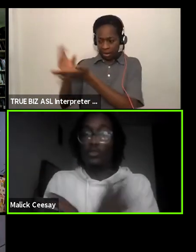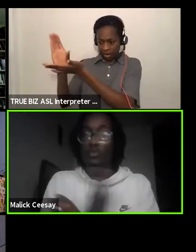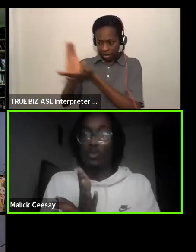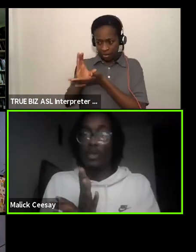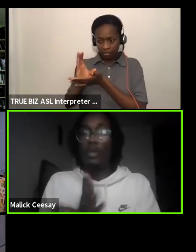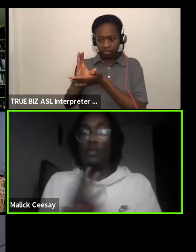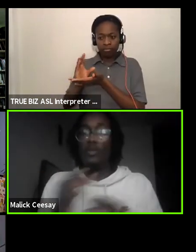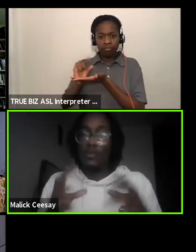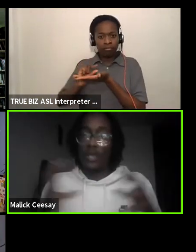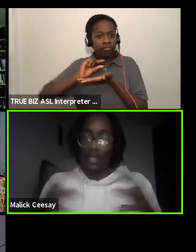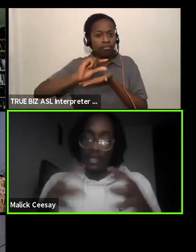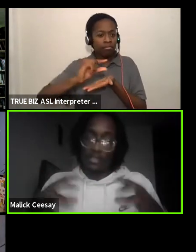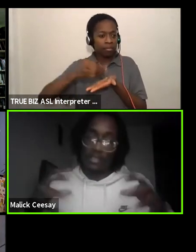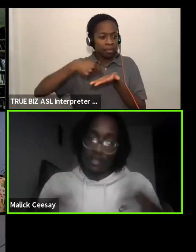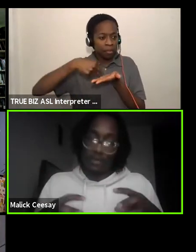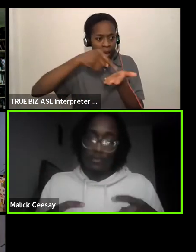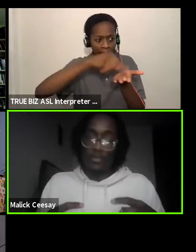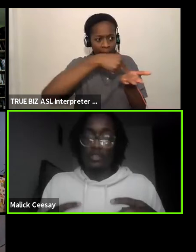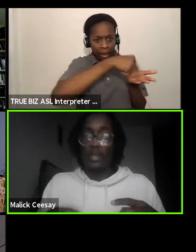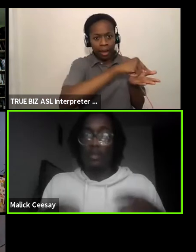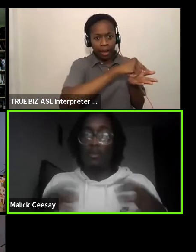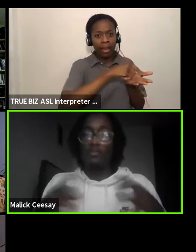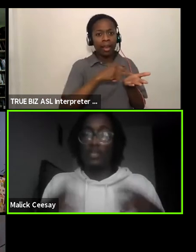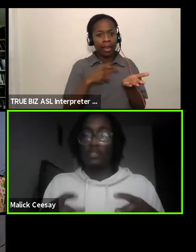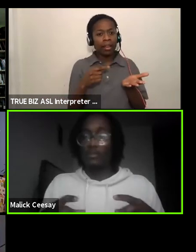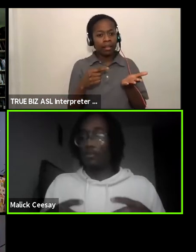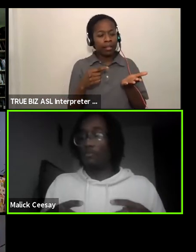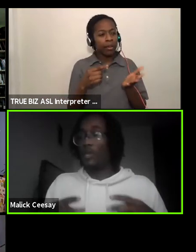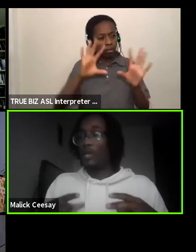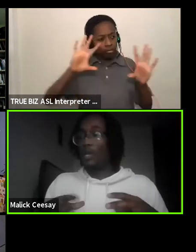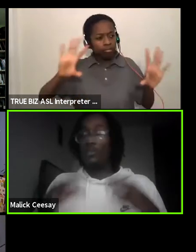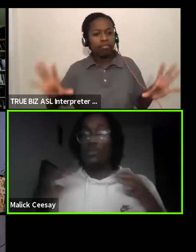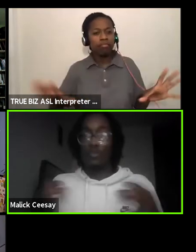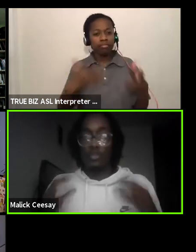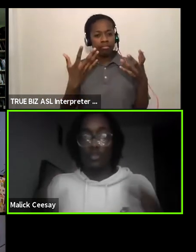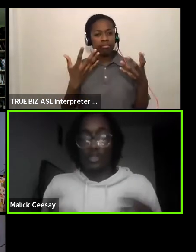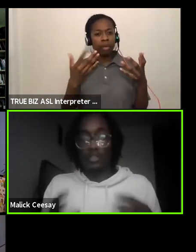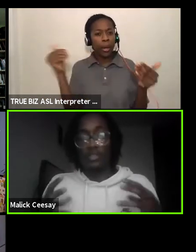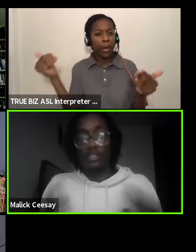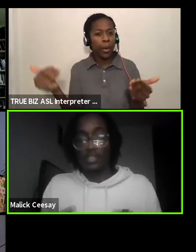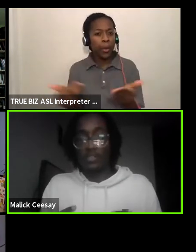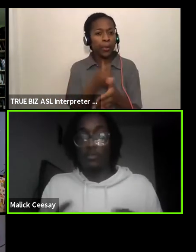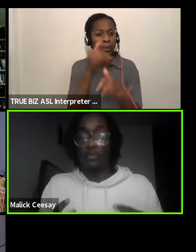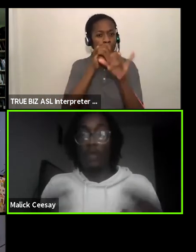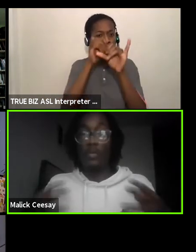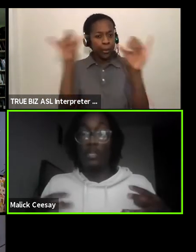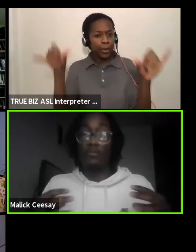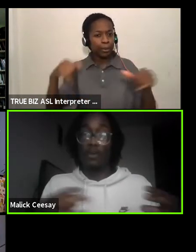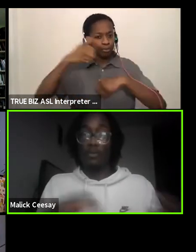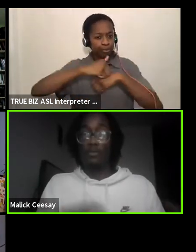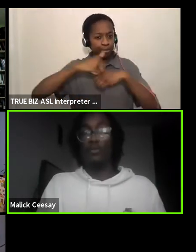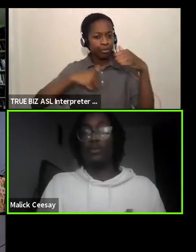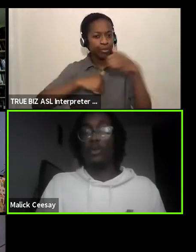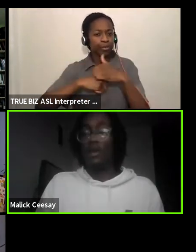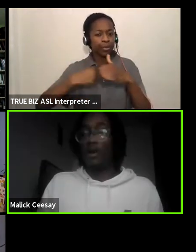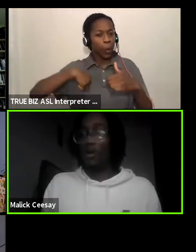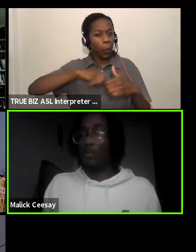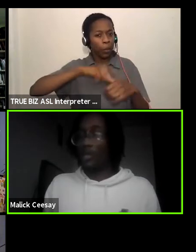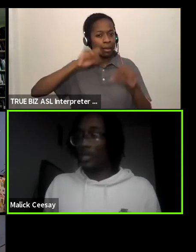tool to recreate in itself this like cultivation of a new structure system that we could follow